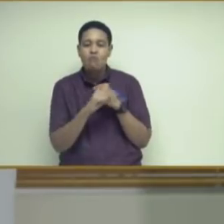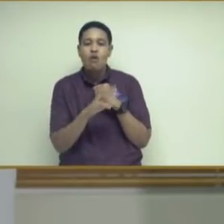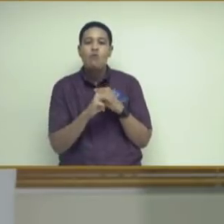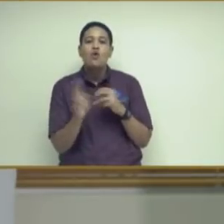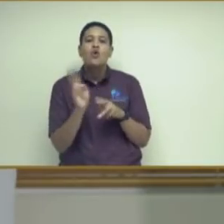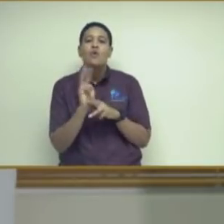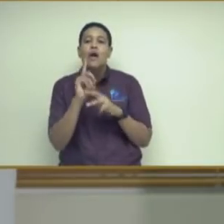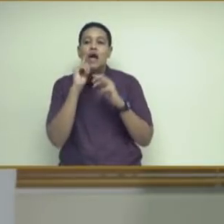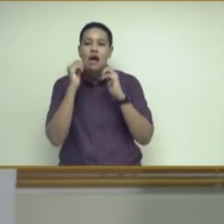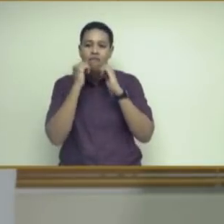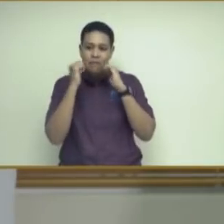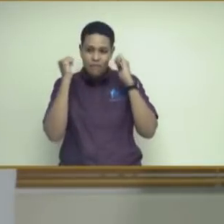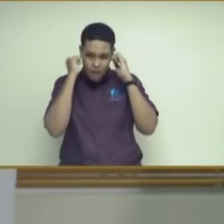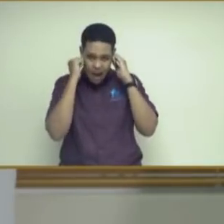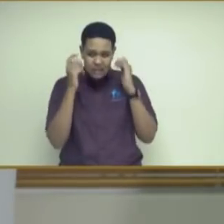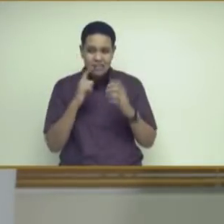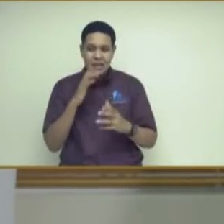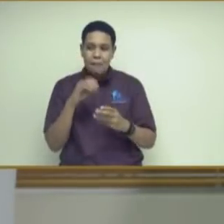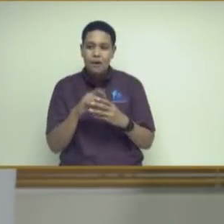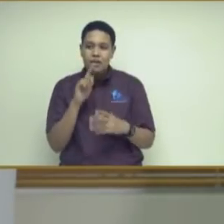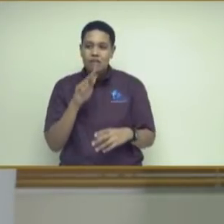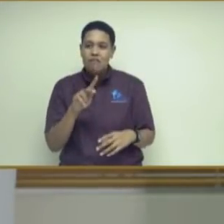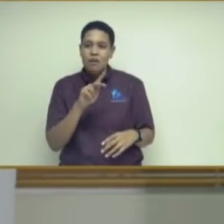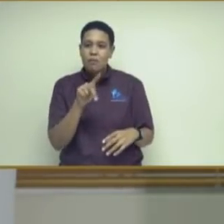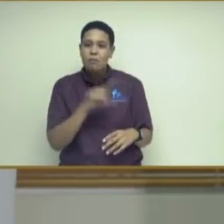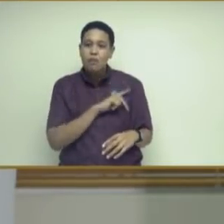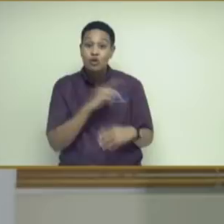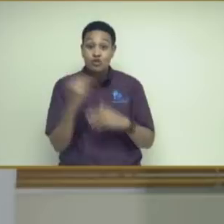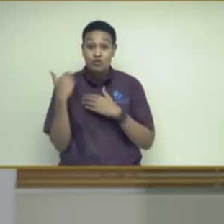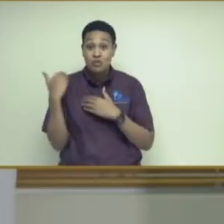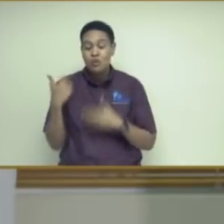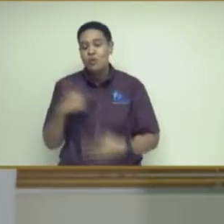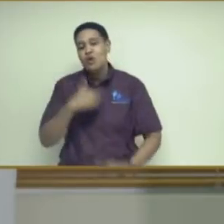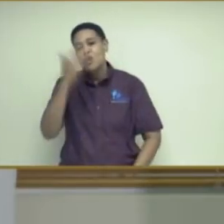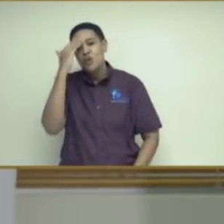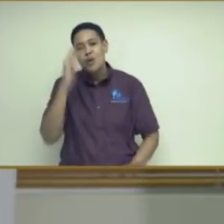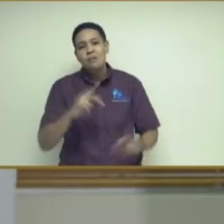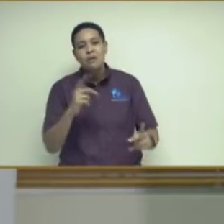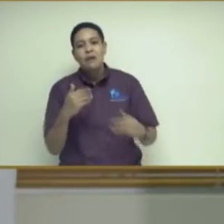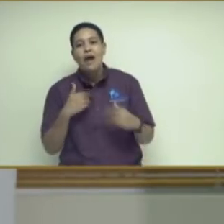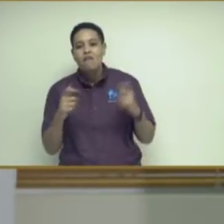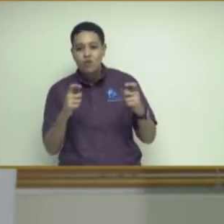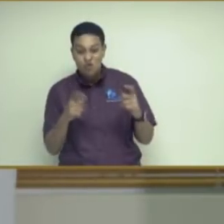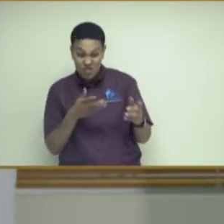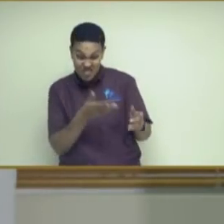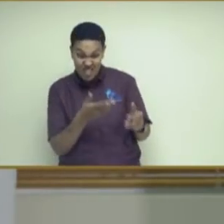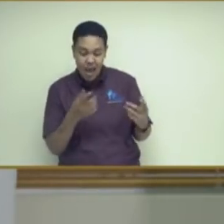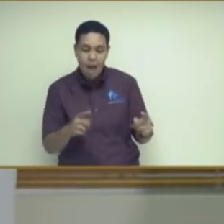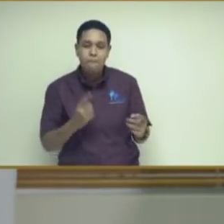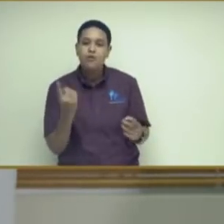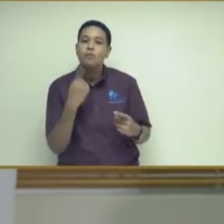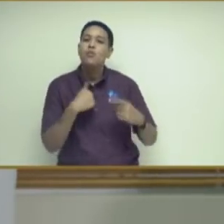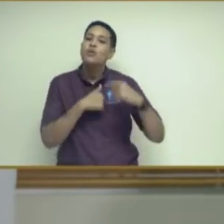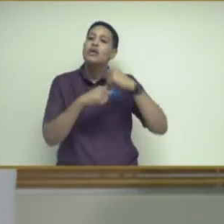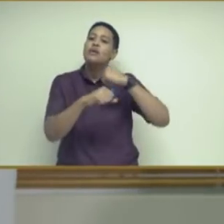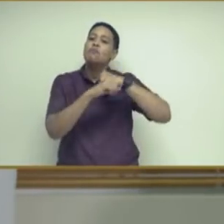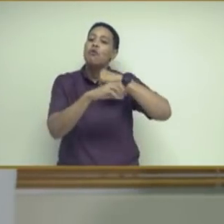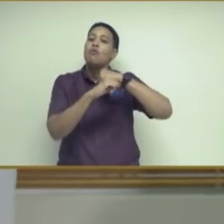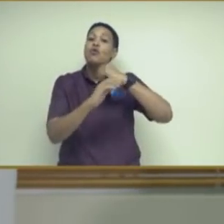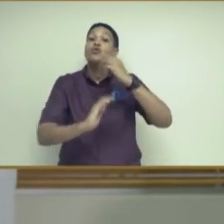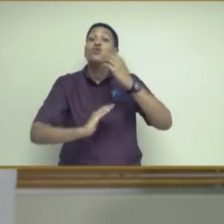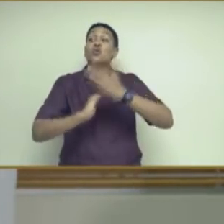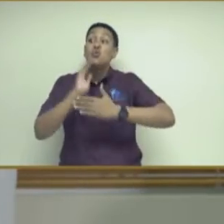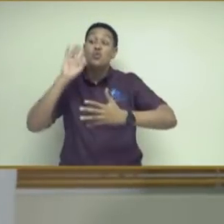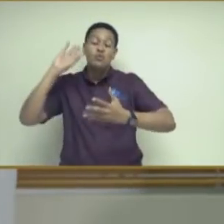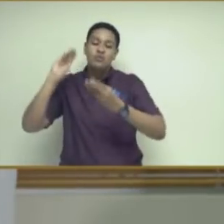of masks. It's part of the personal responsibility that we know persons do have control over. It's something we've been promoting throughout